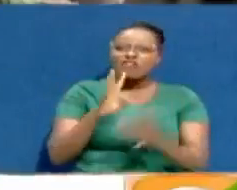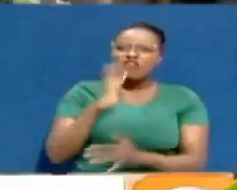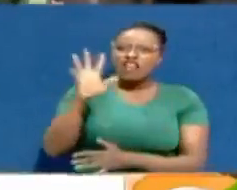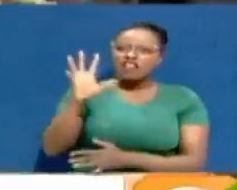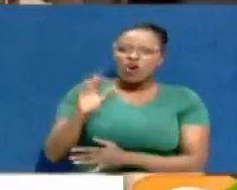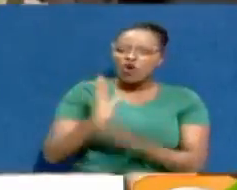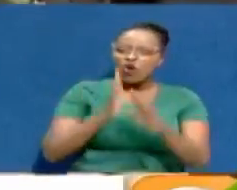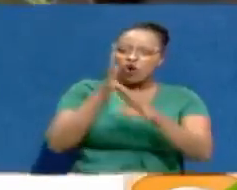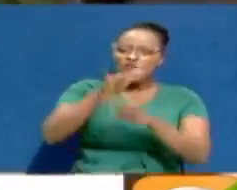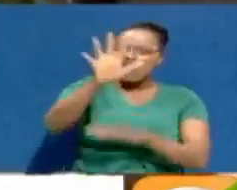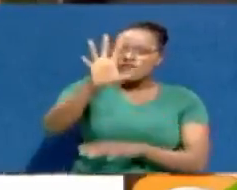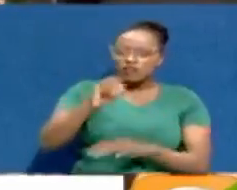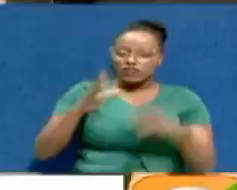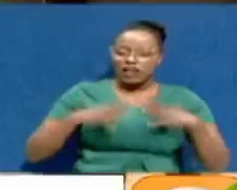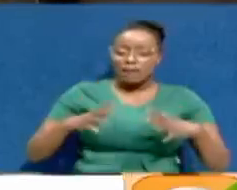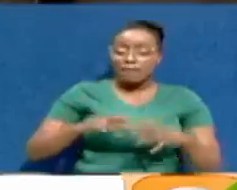450.